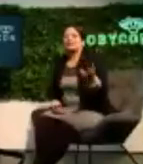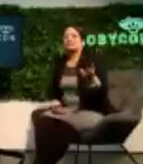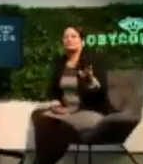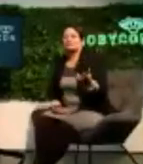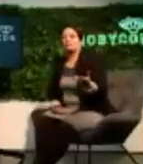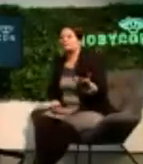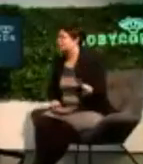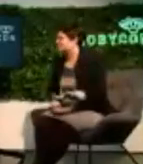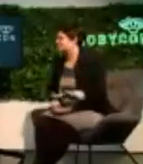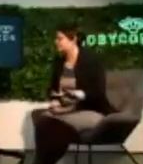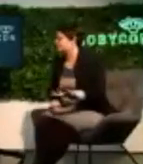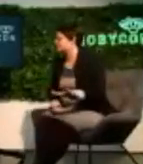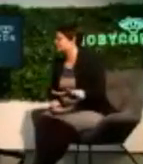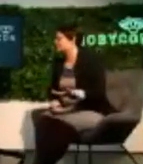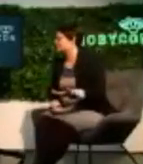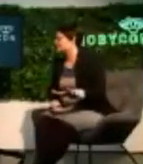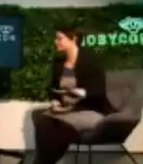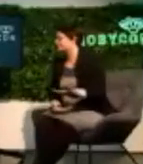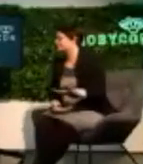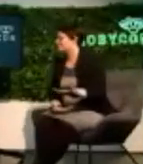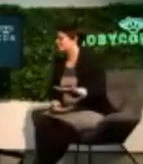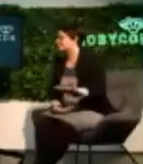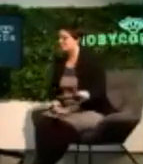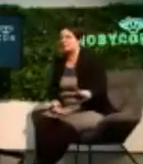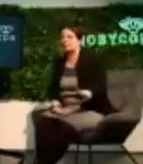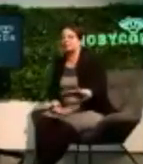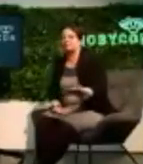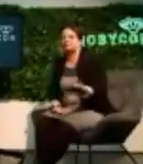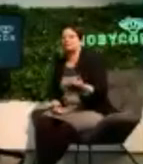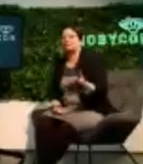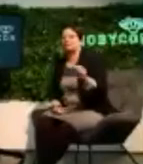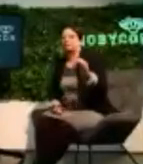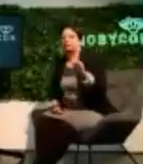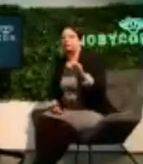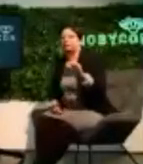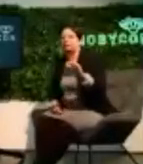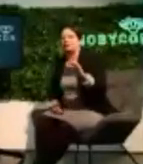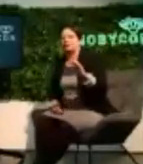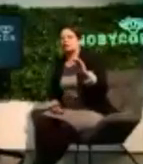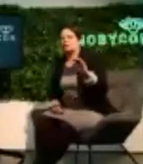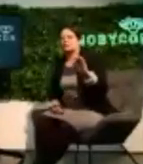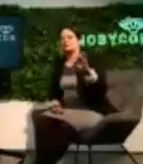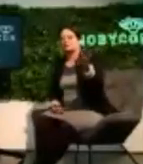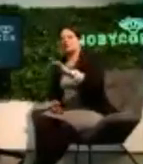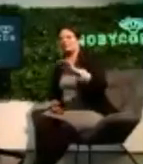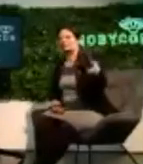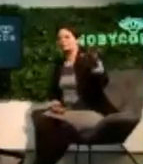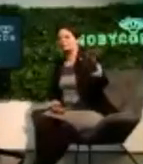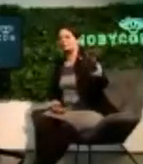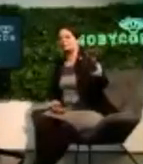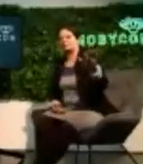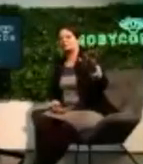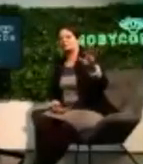And one of the things that's really important about this space is that it is also a major shopping point. So you've got a lot of shops in and